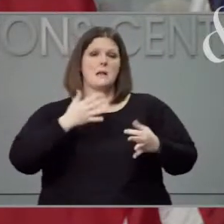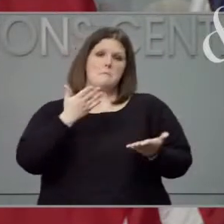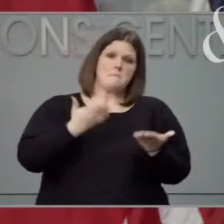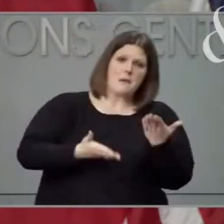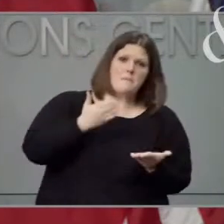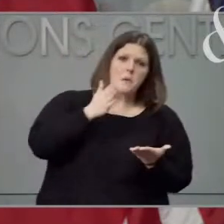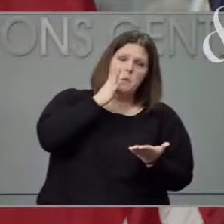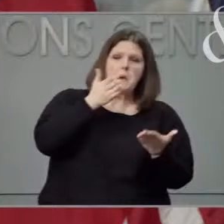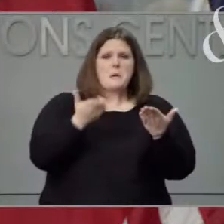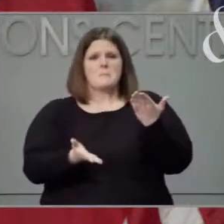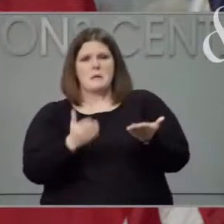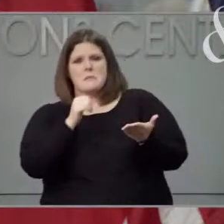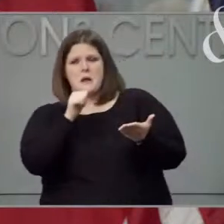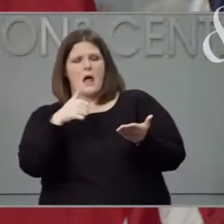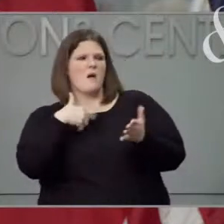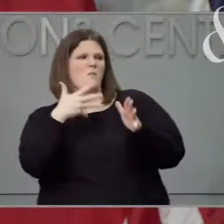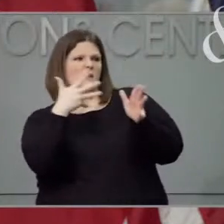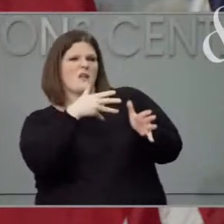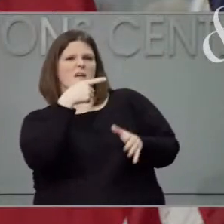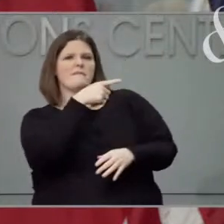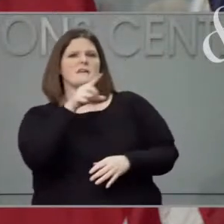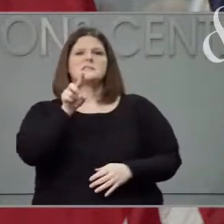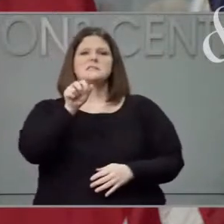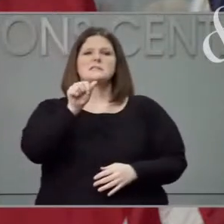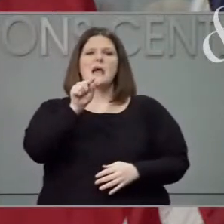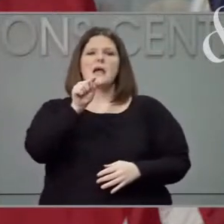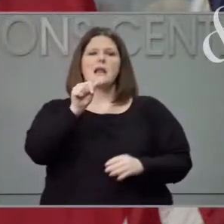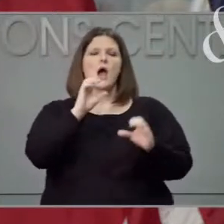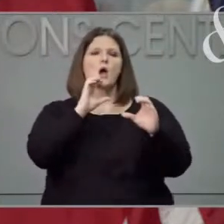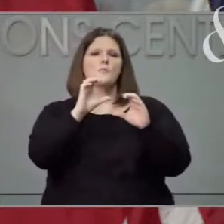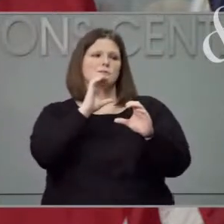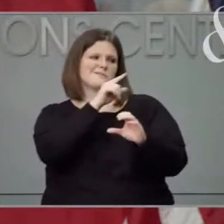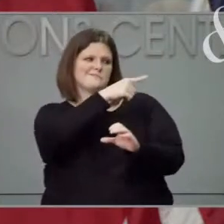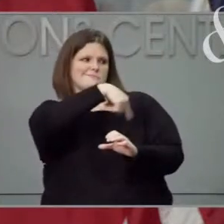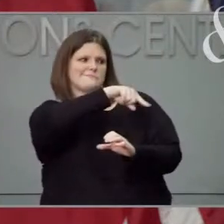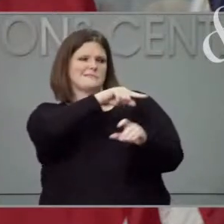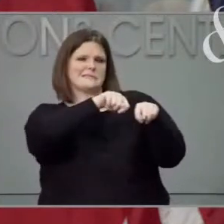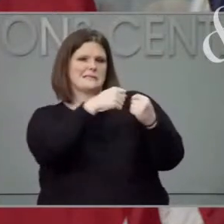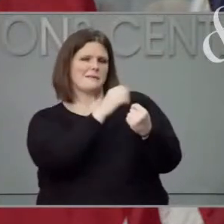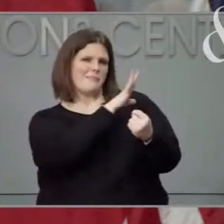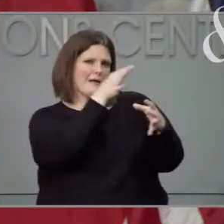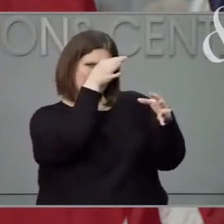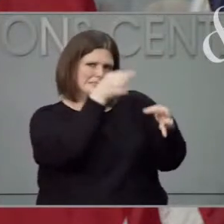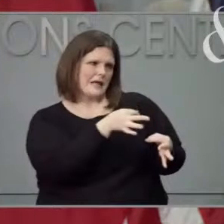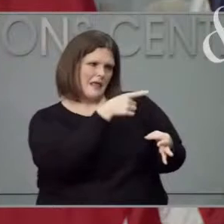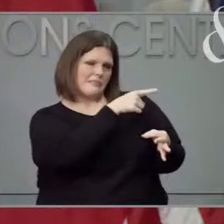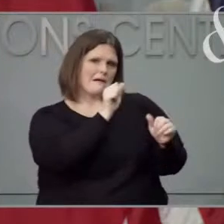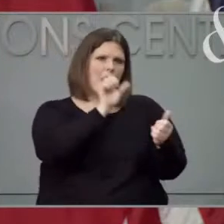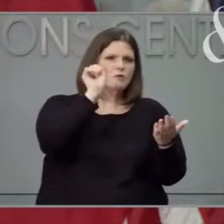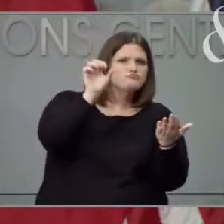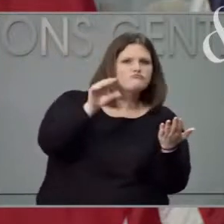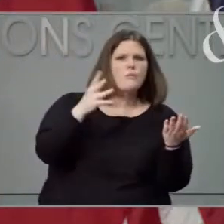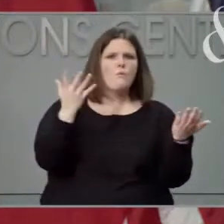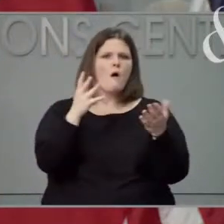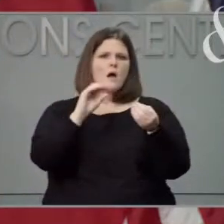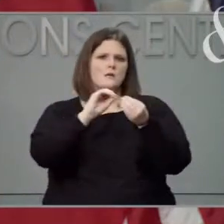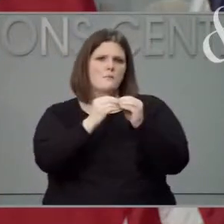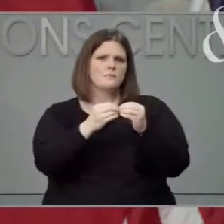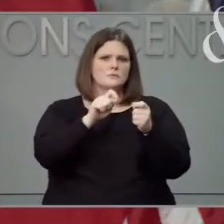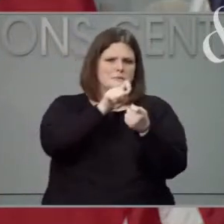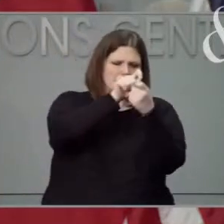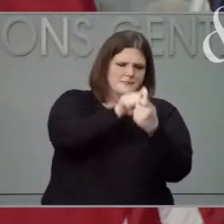I'll leave that to our data communications team to determine how they're best able to provide that data.